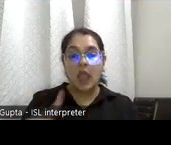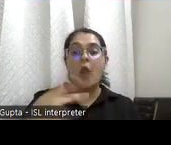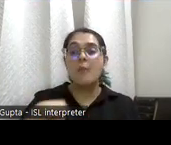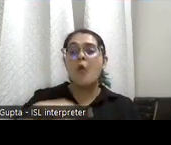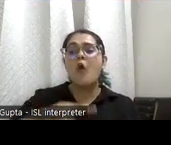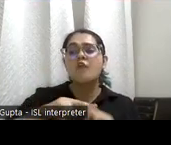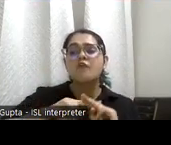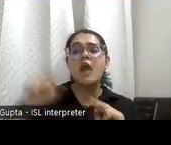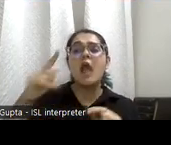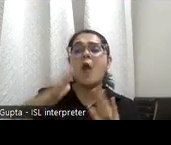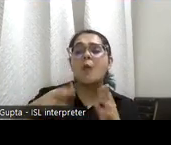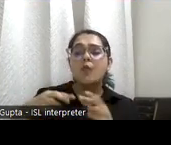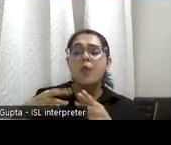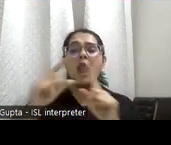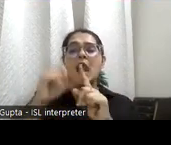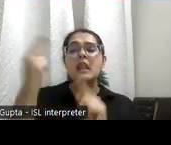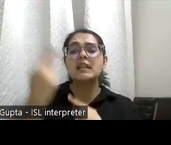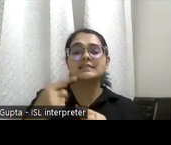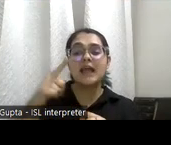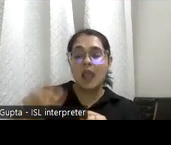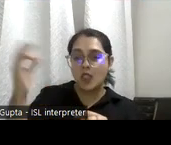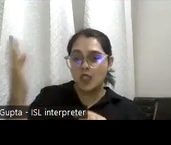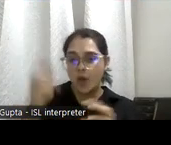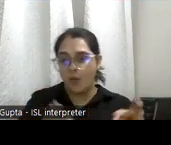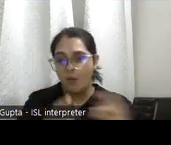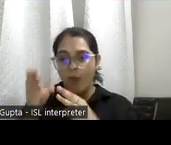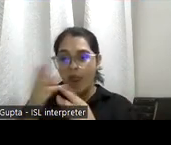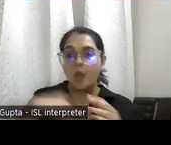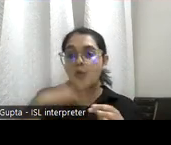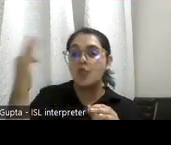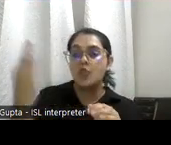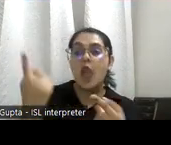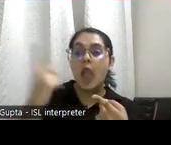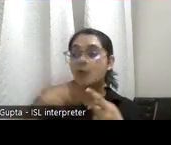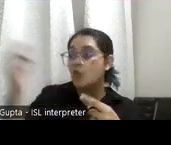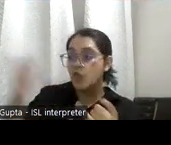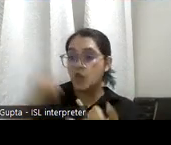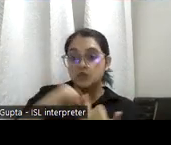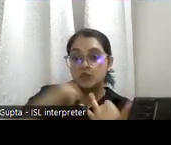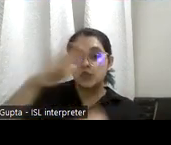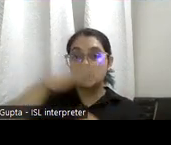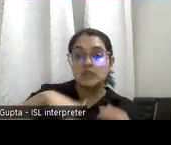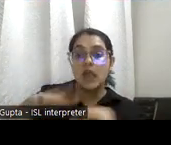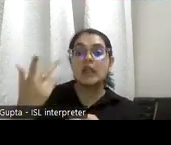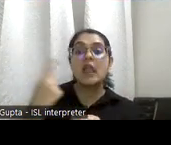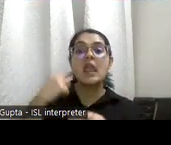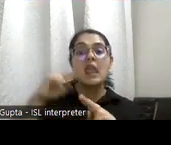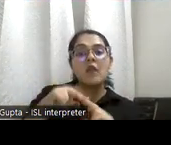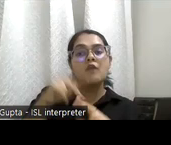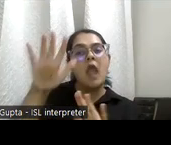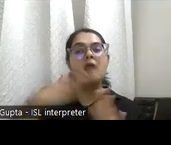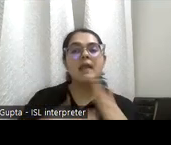to design these compensatory measures, the way to design this new society, if you have